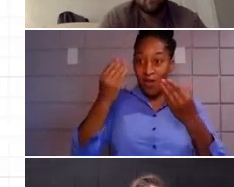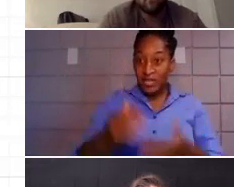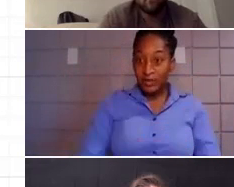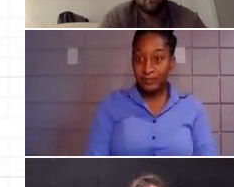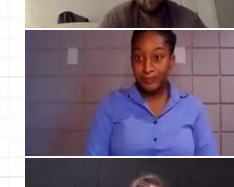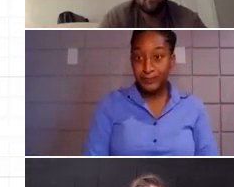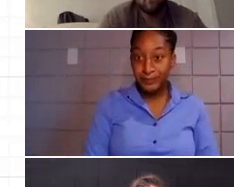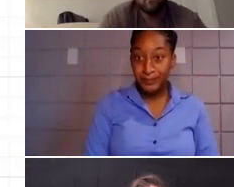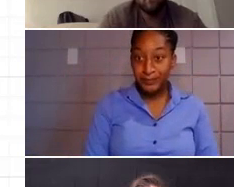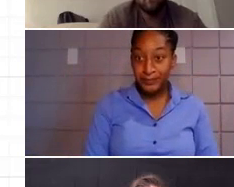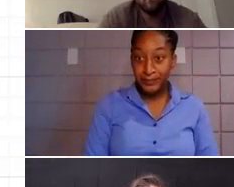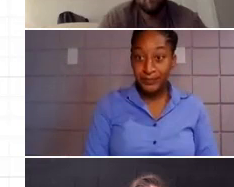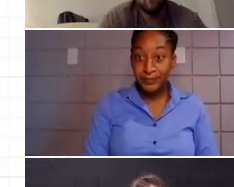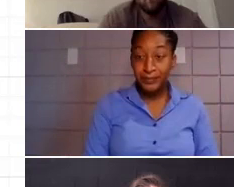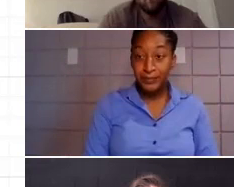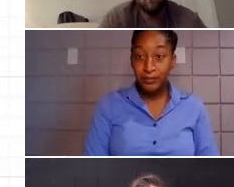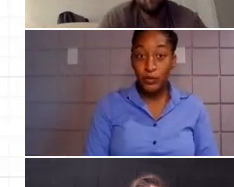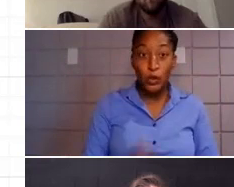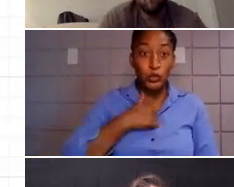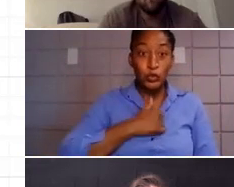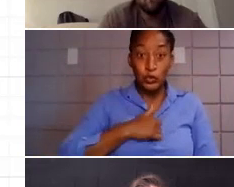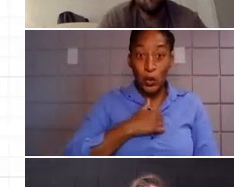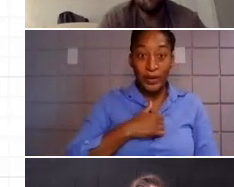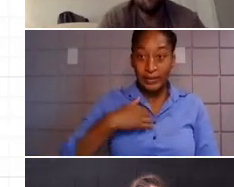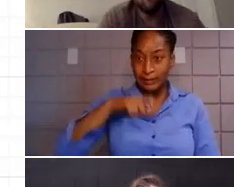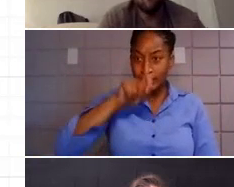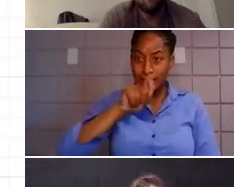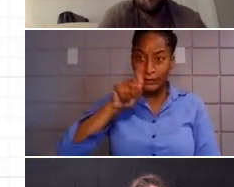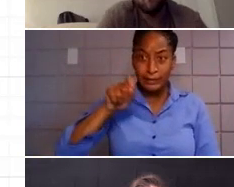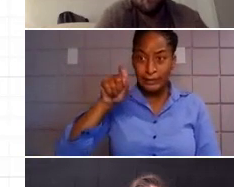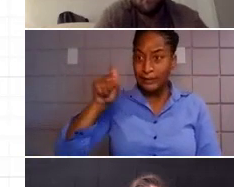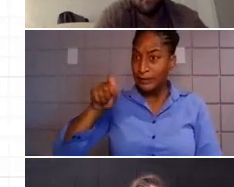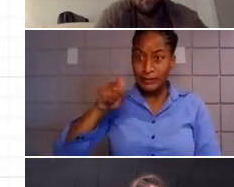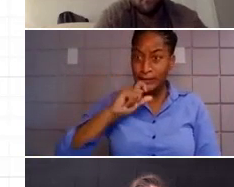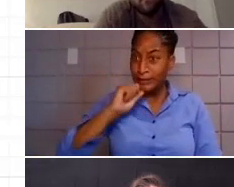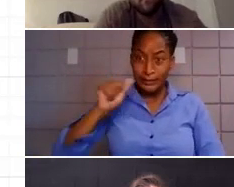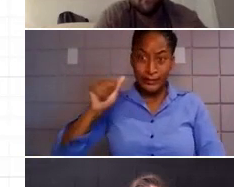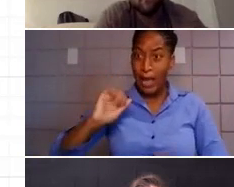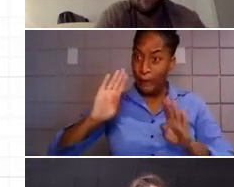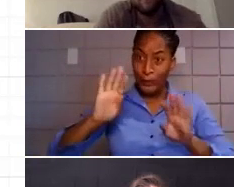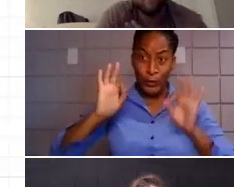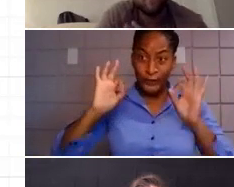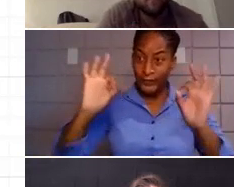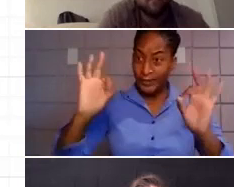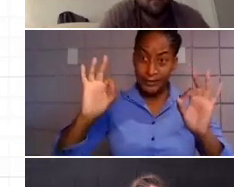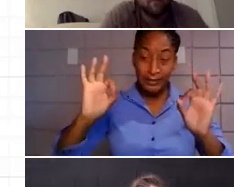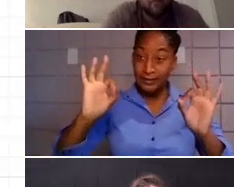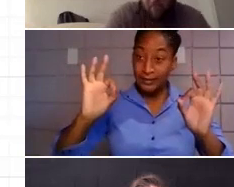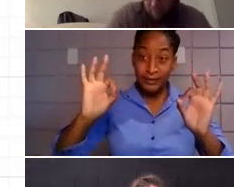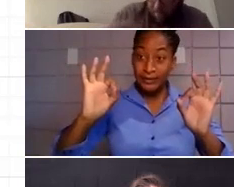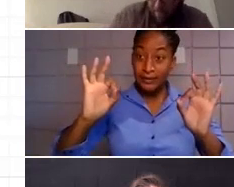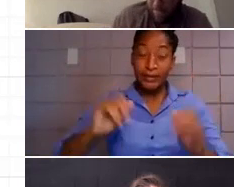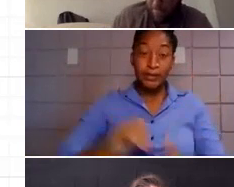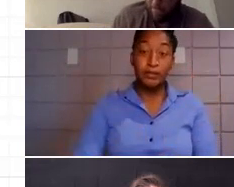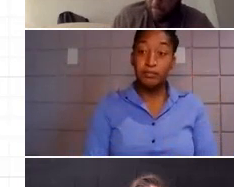Oh, sorry. My penmanship is not the greatest on this thing here.